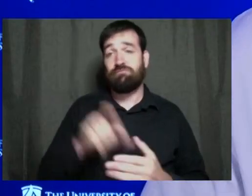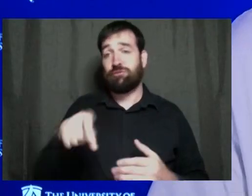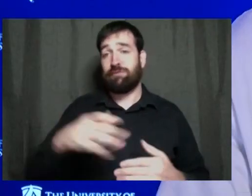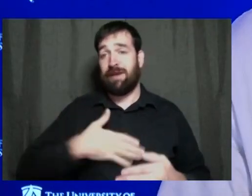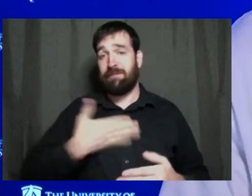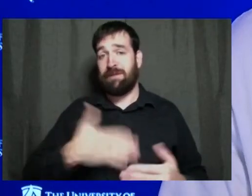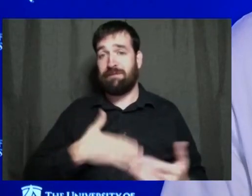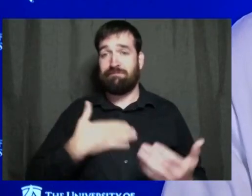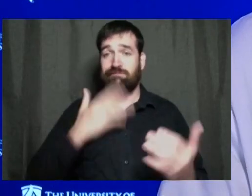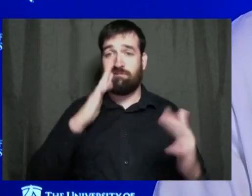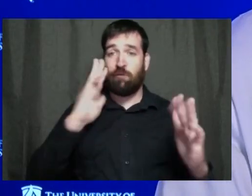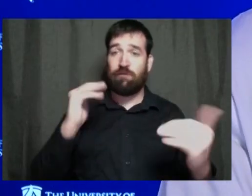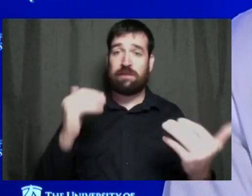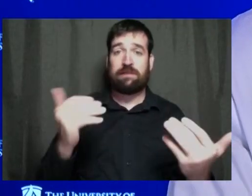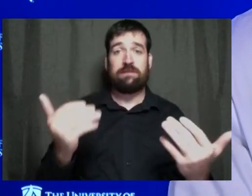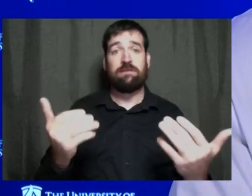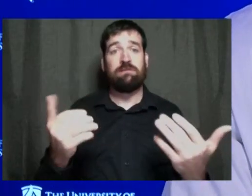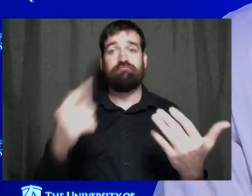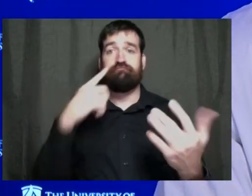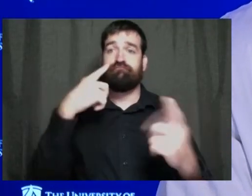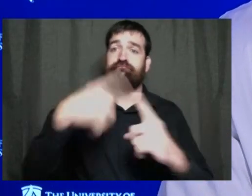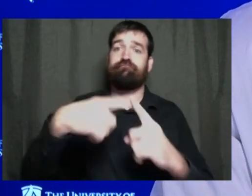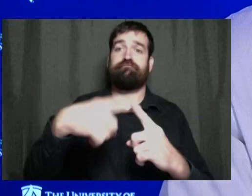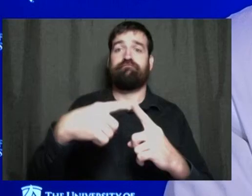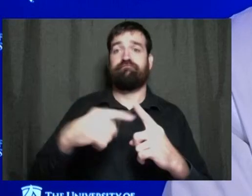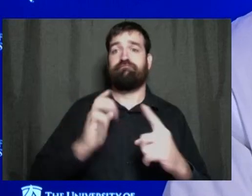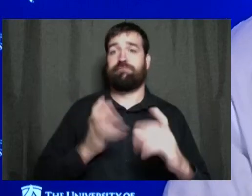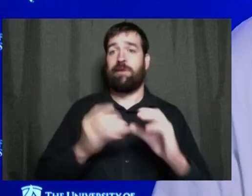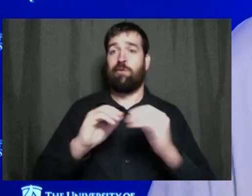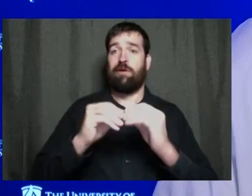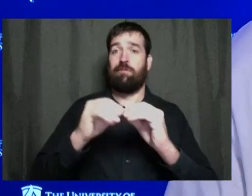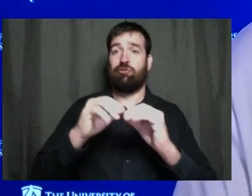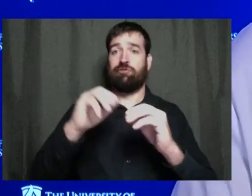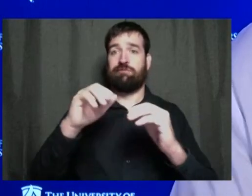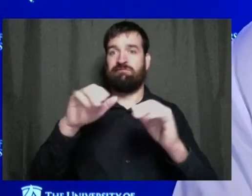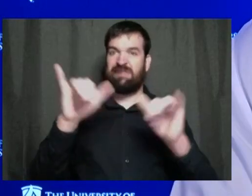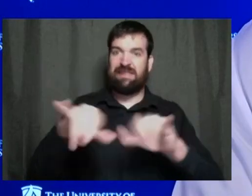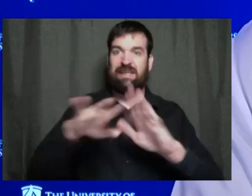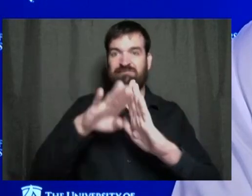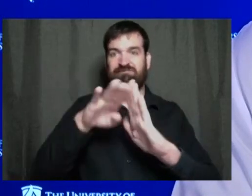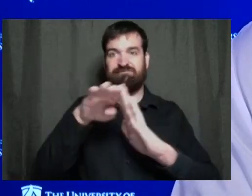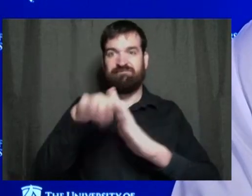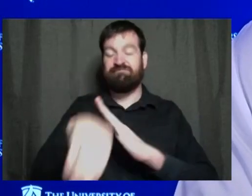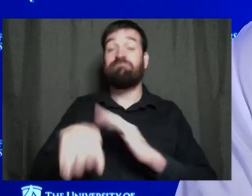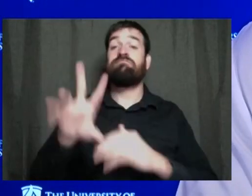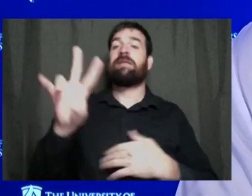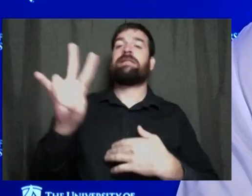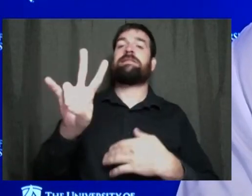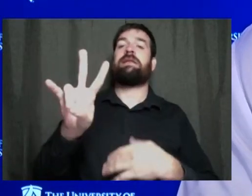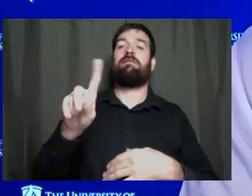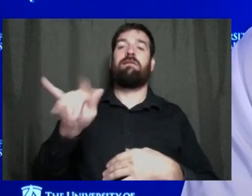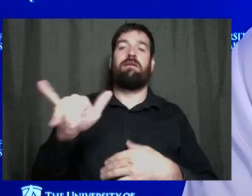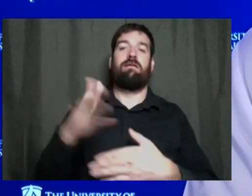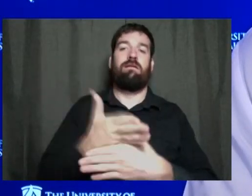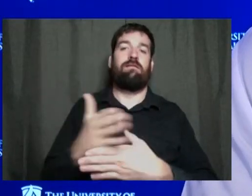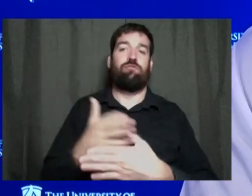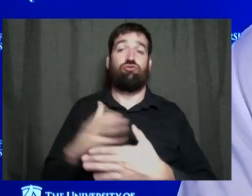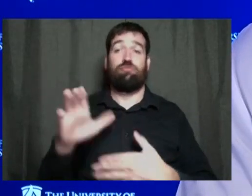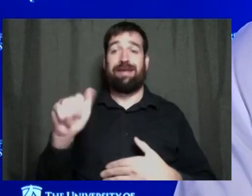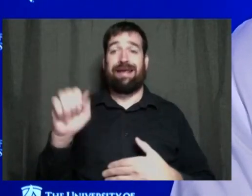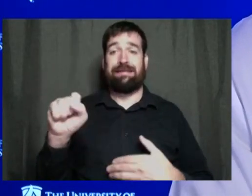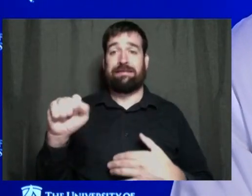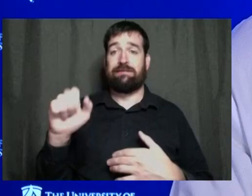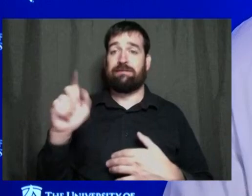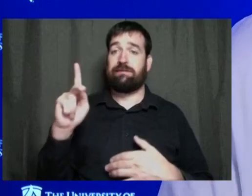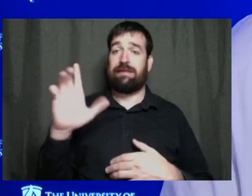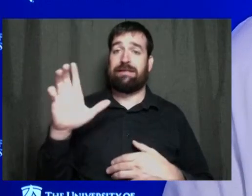hopefully optimistic that the numbers will stay down. We certainly know the trend, the rolling 7-day average trend of cases in the Kansas City metro area is